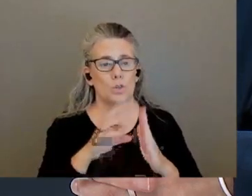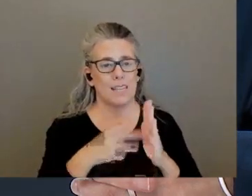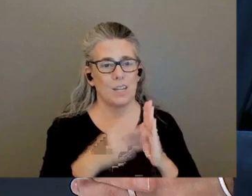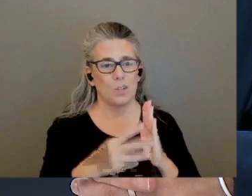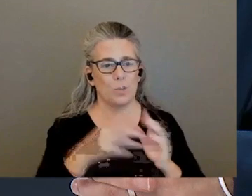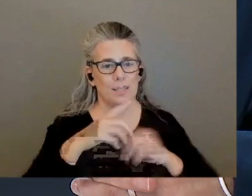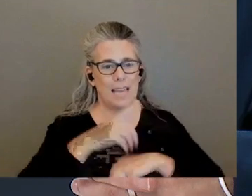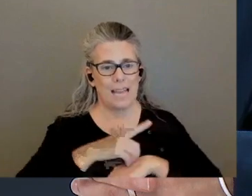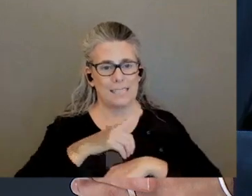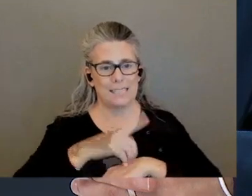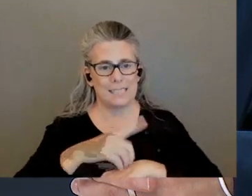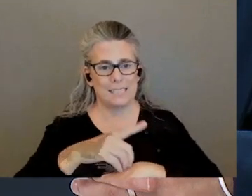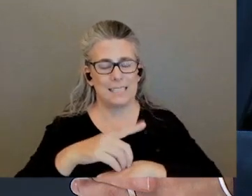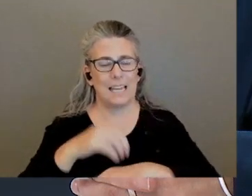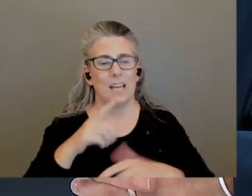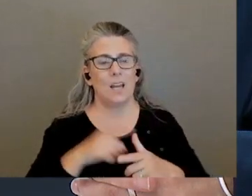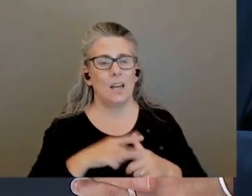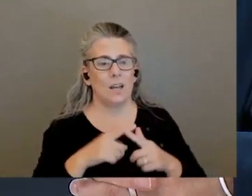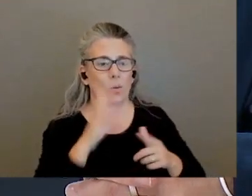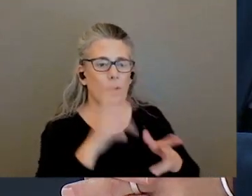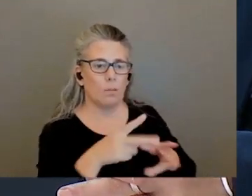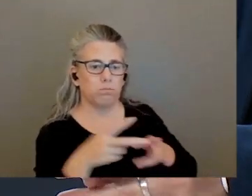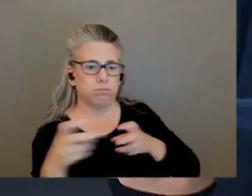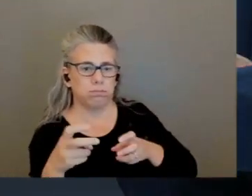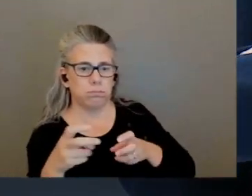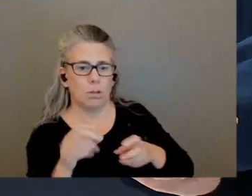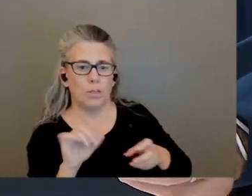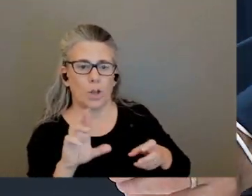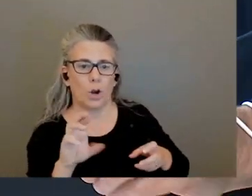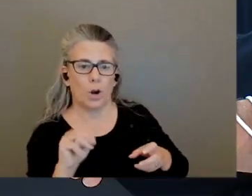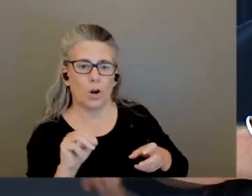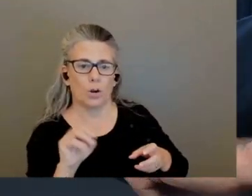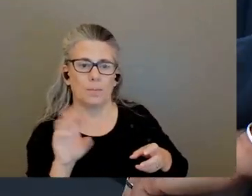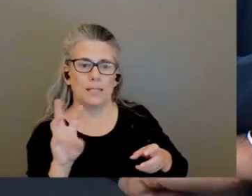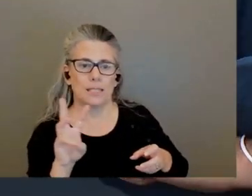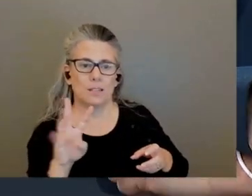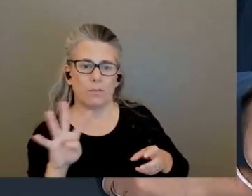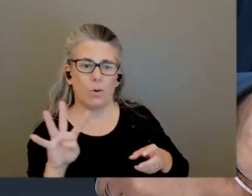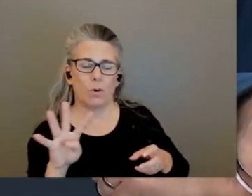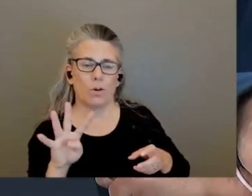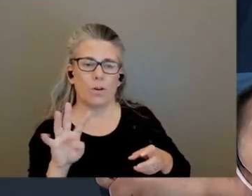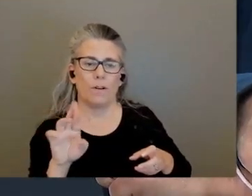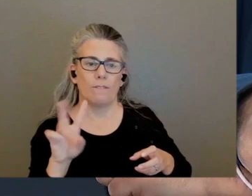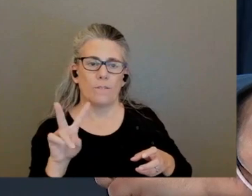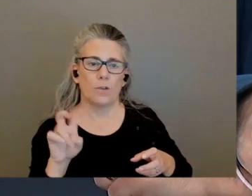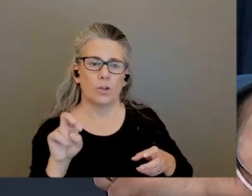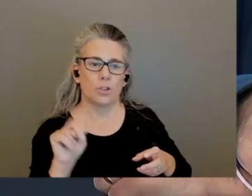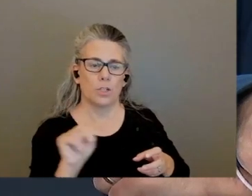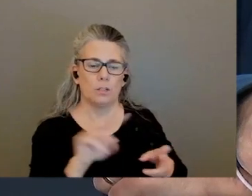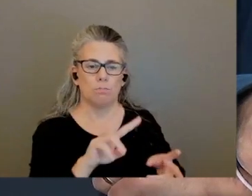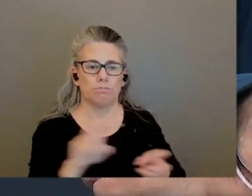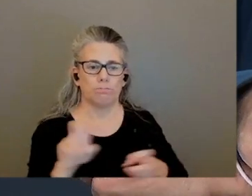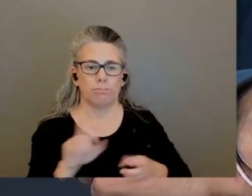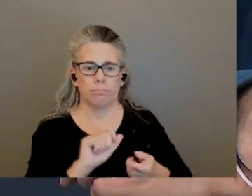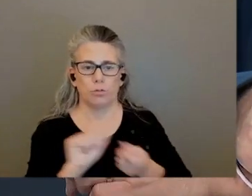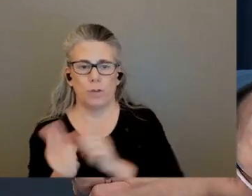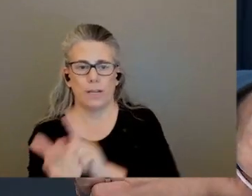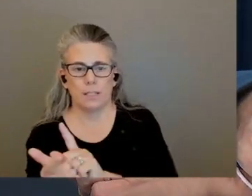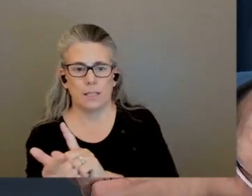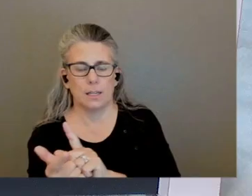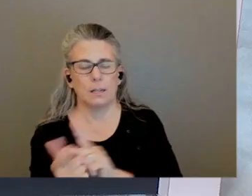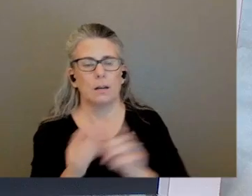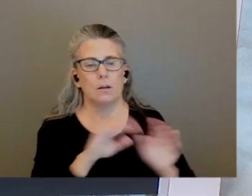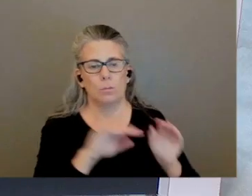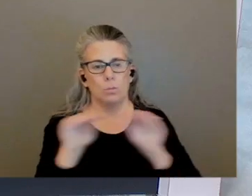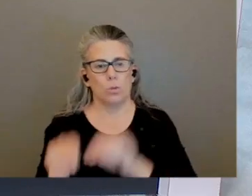will pull the ARM64 version, and you will kind of transparently move from one to the other. So it's possible